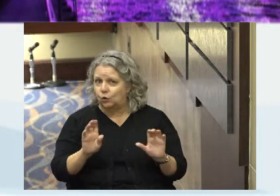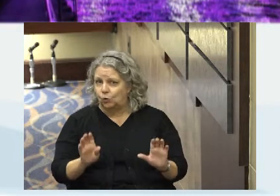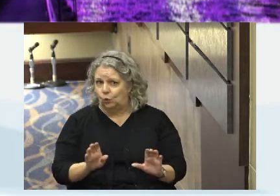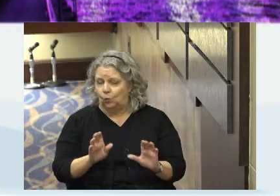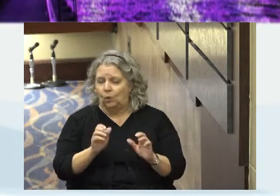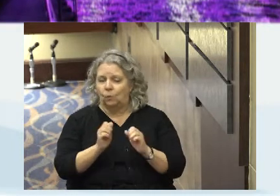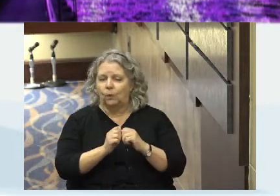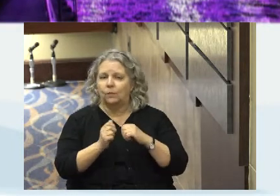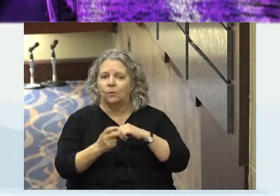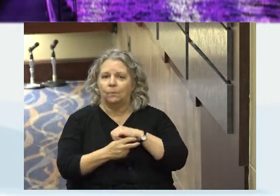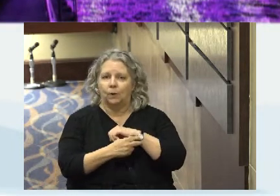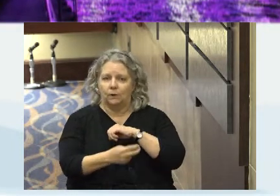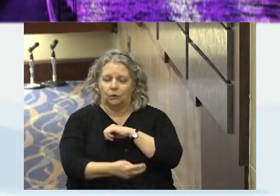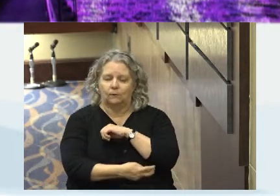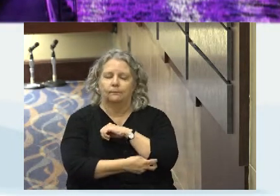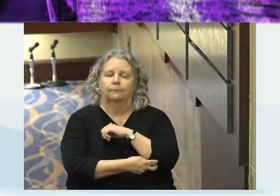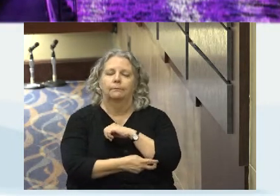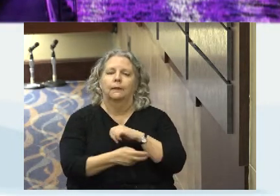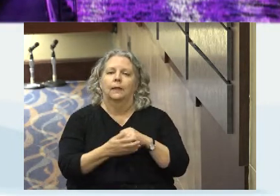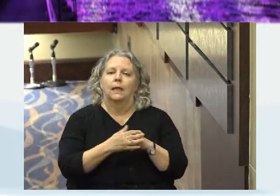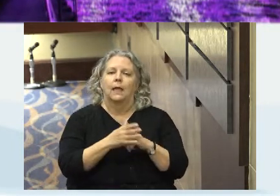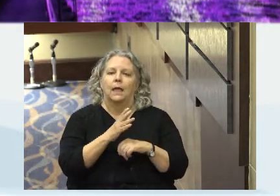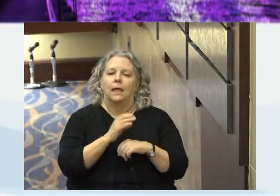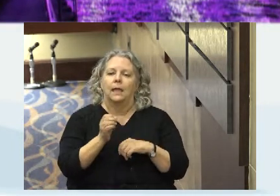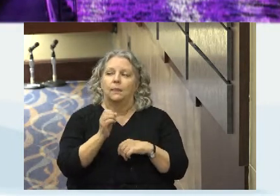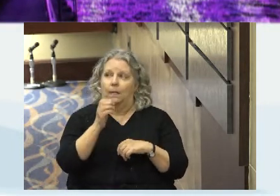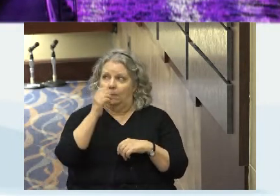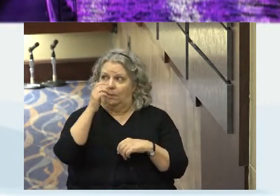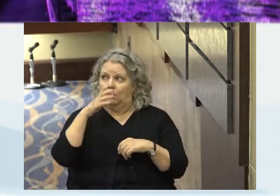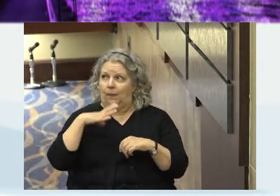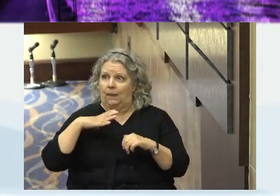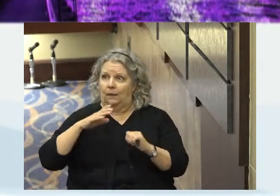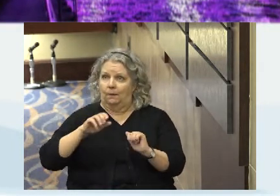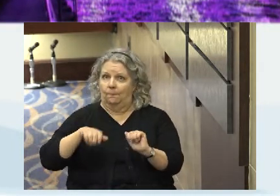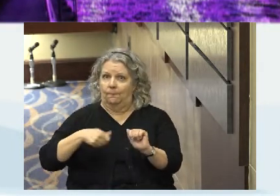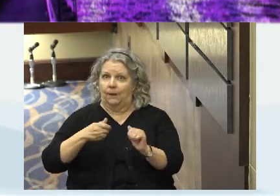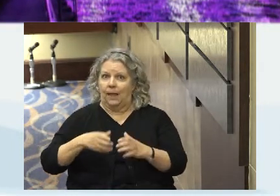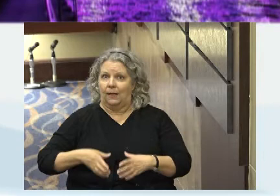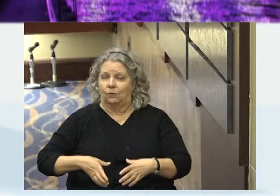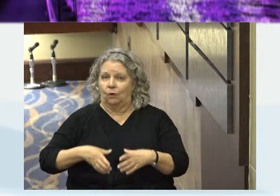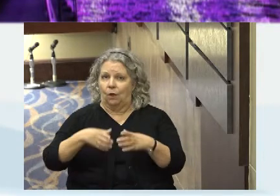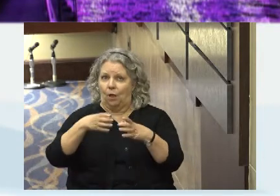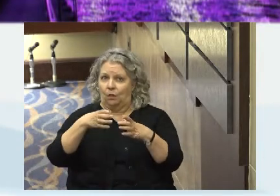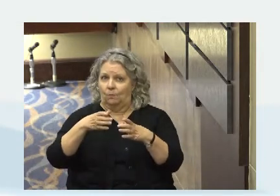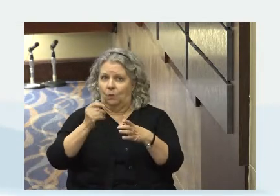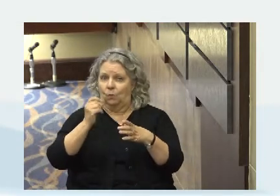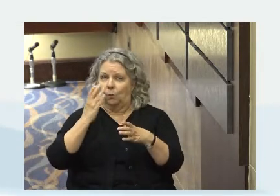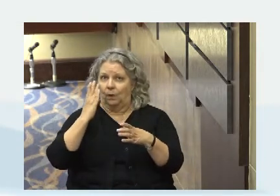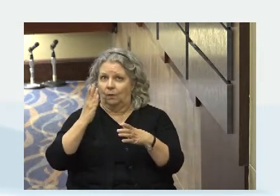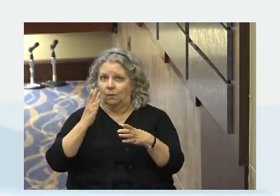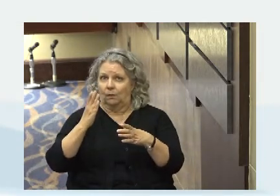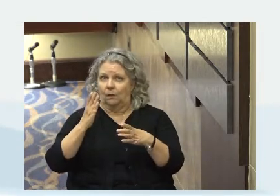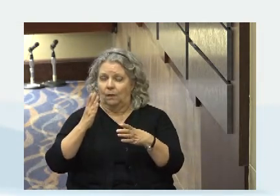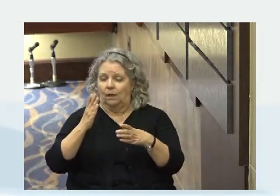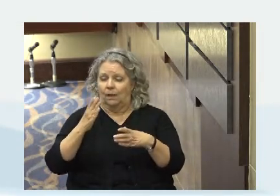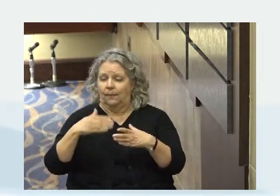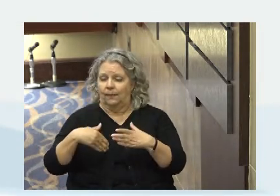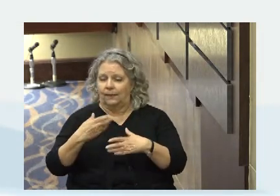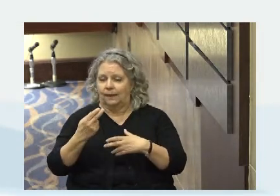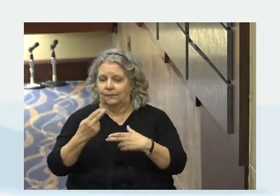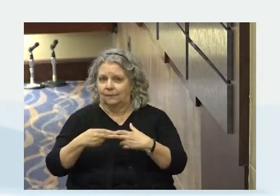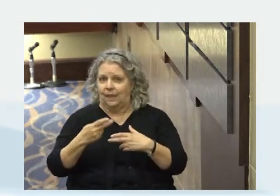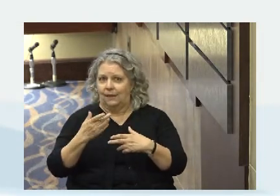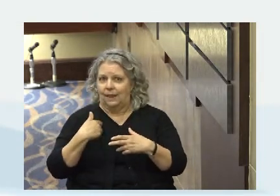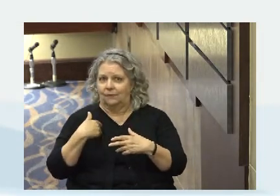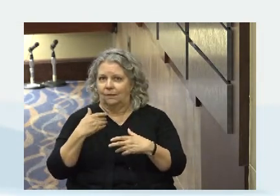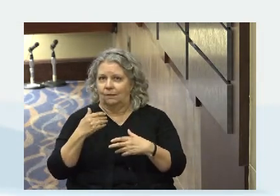bridge. And the man behind the column is going to pull up the next slide, which actually has a little clip, video clip,